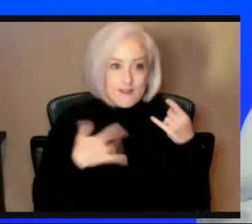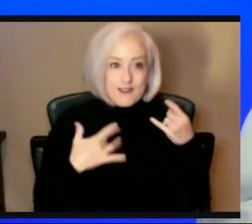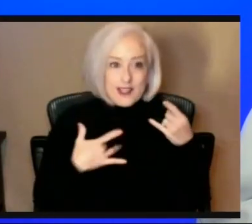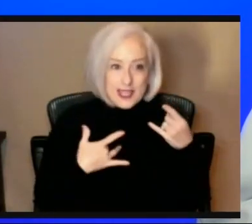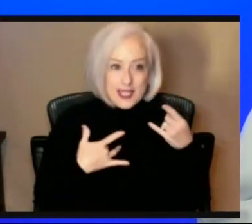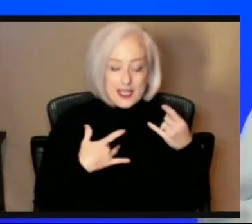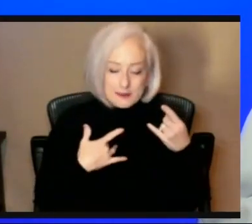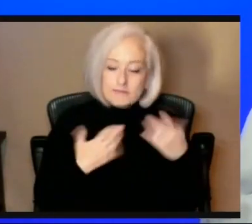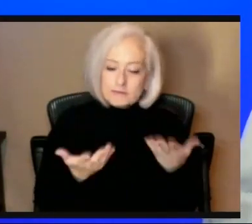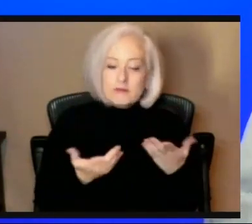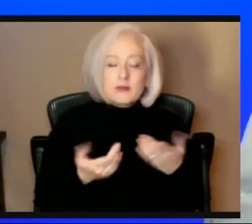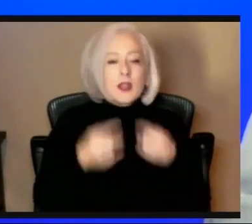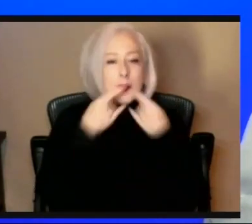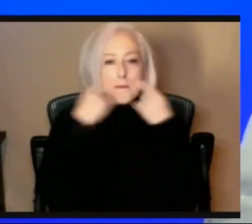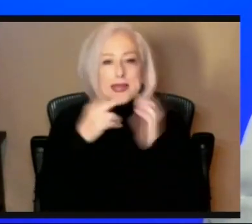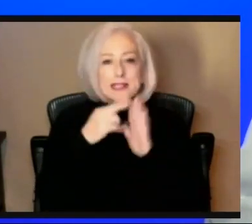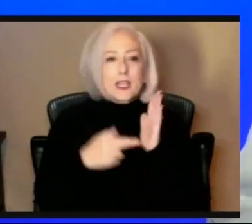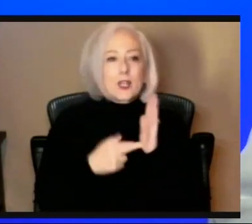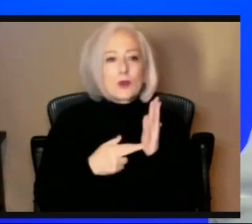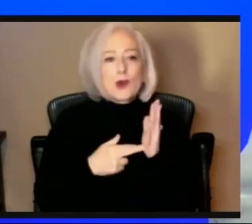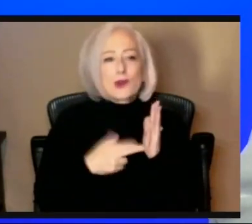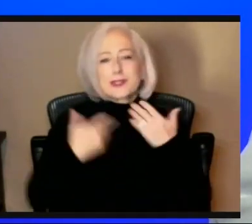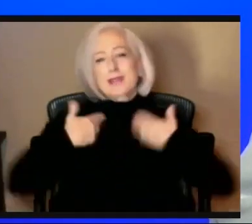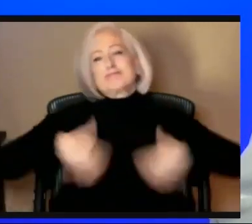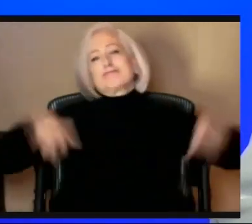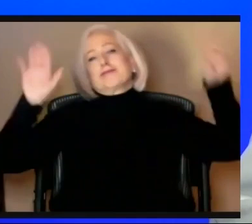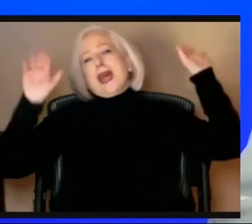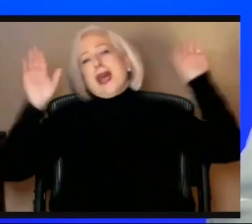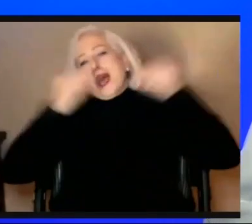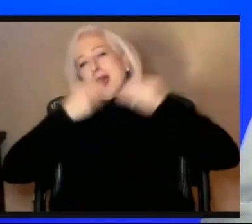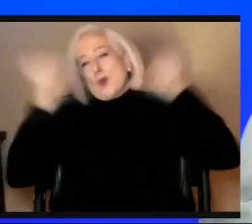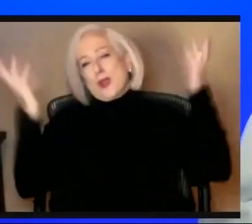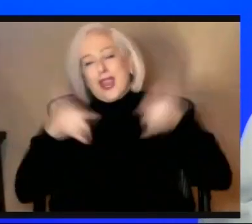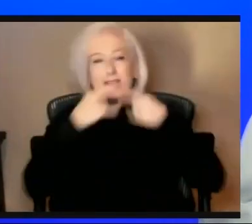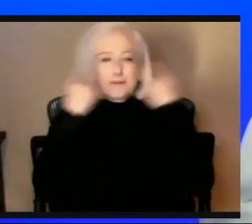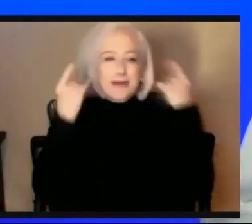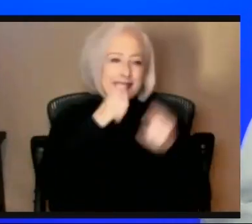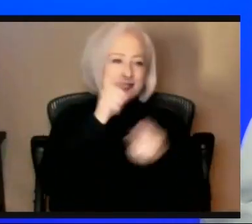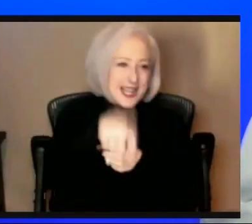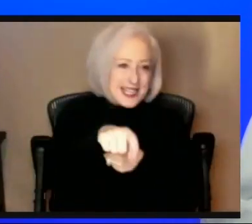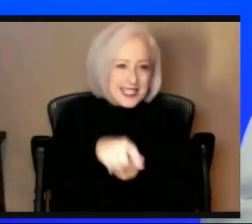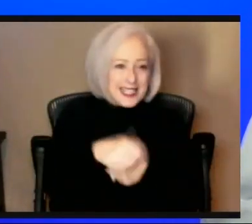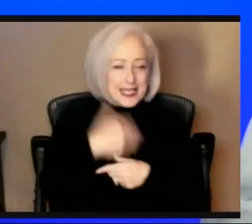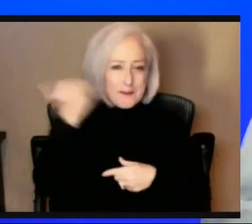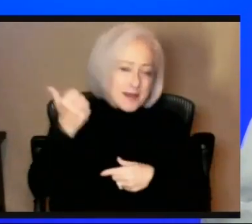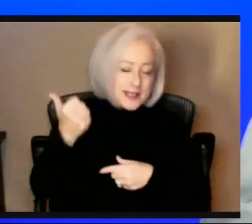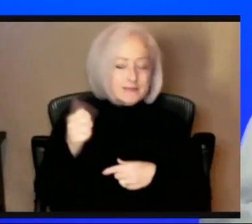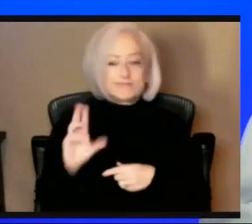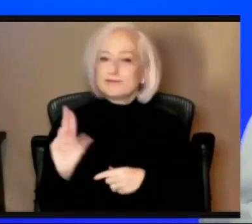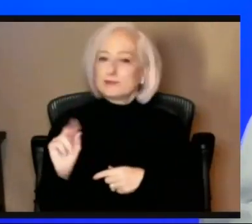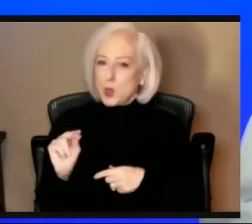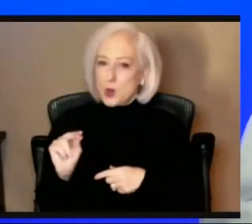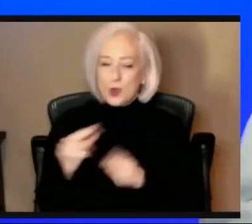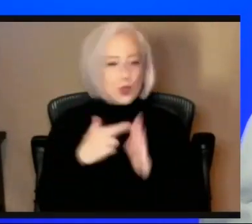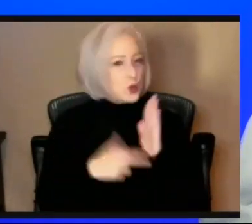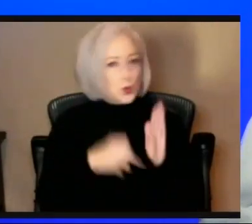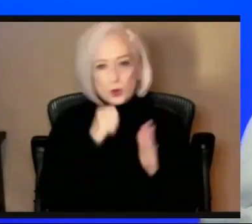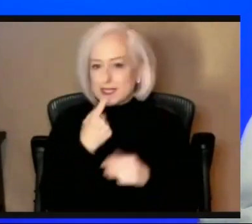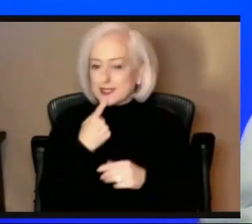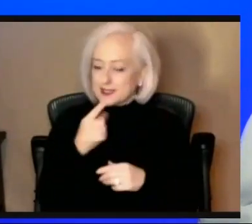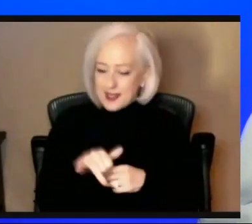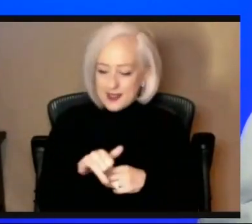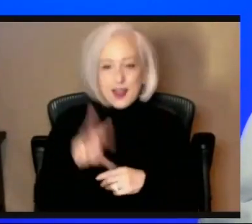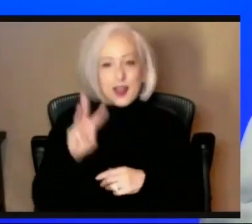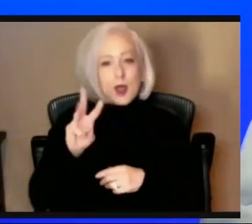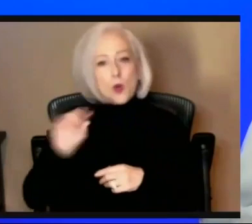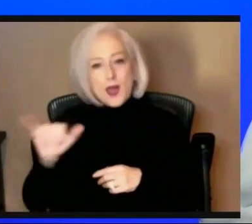taken it as carte blanche. I don't got to wear a mask anymore. This is the best. Not what the guidelines said. Doesn't say that for Wyandotte. Doesn't say that for